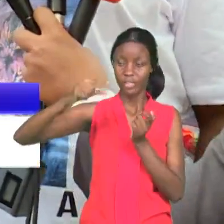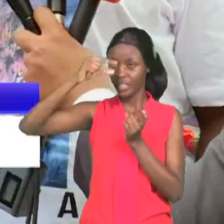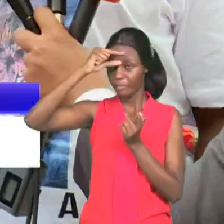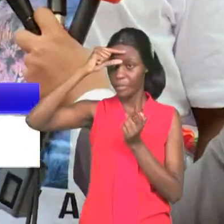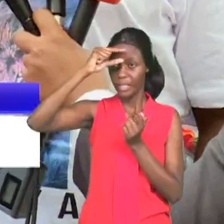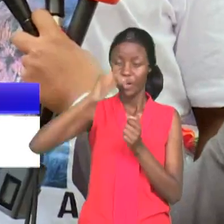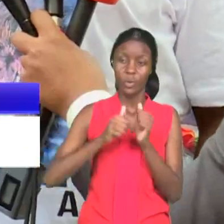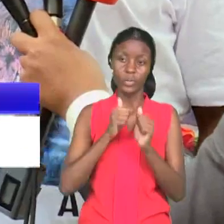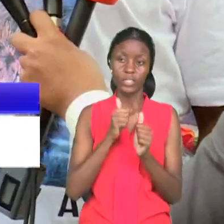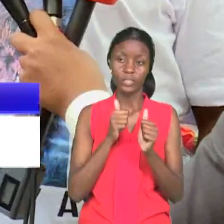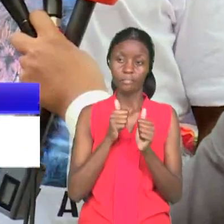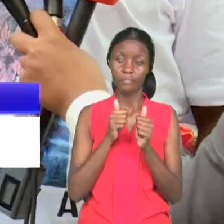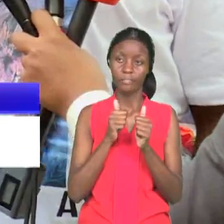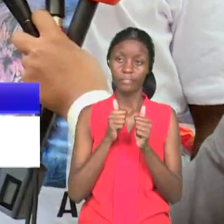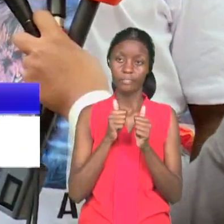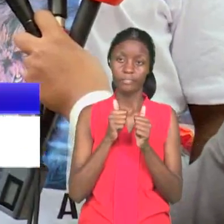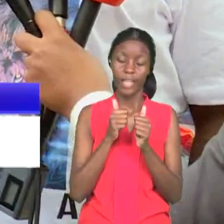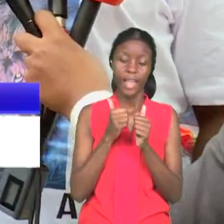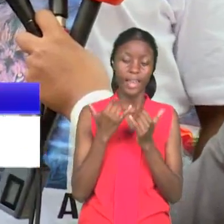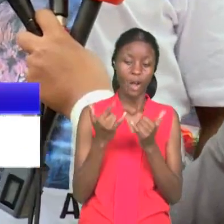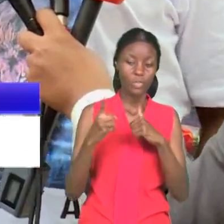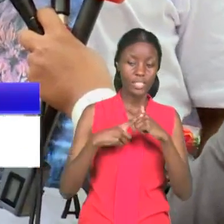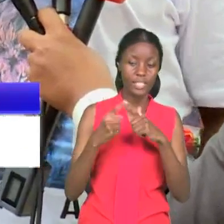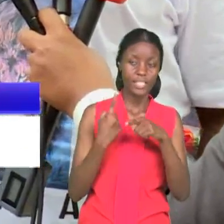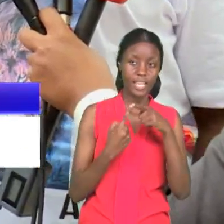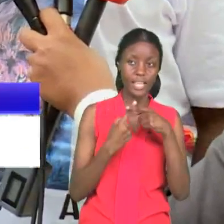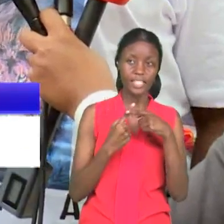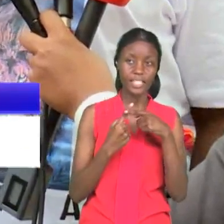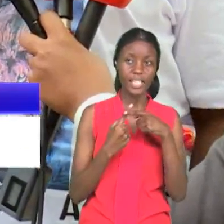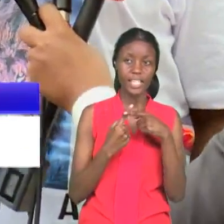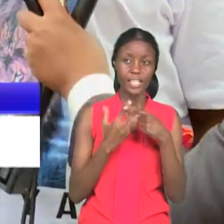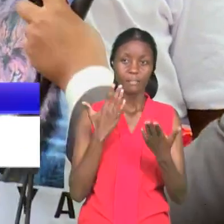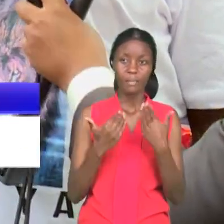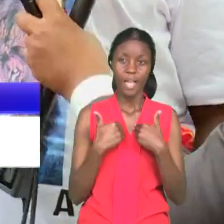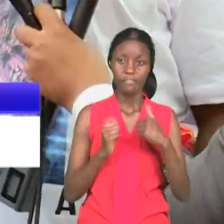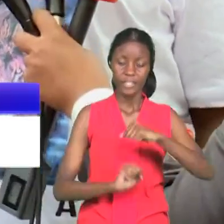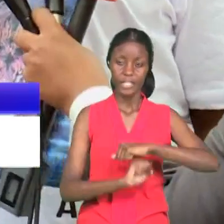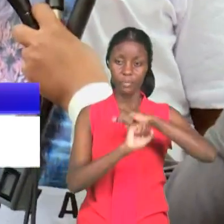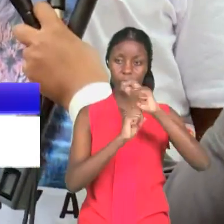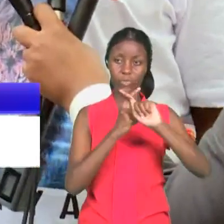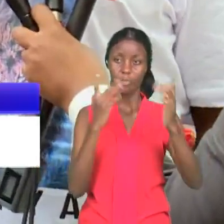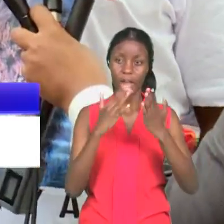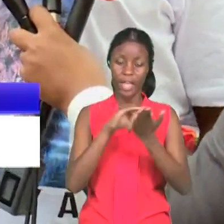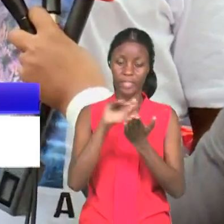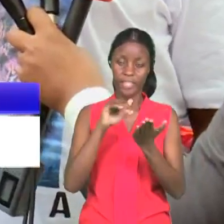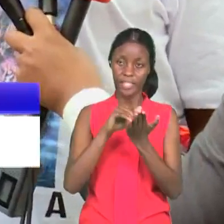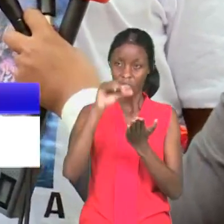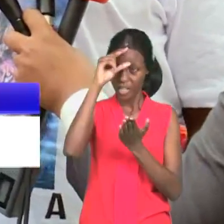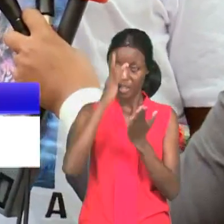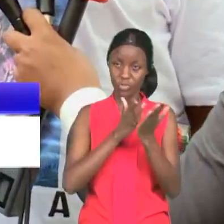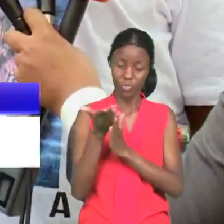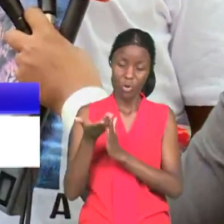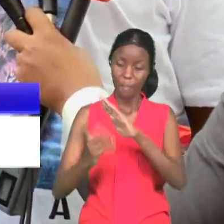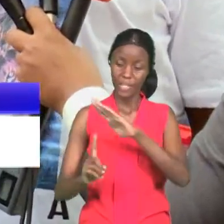because for the last 6 years we've gotten considerable support from the central government through the Ministry of